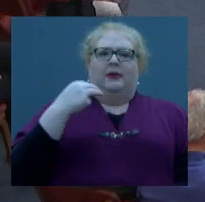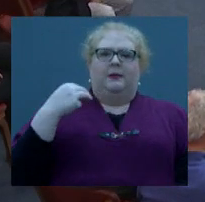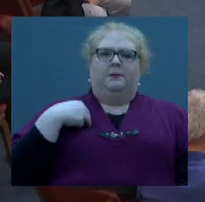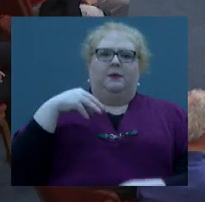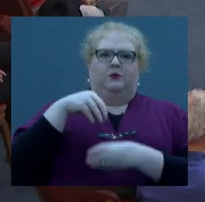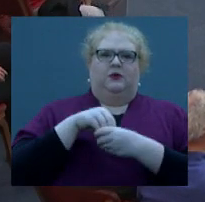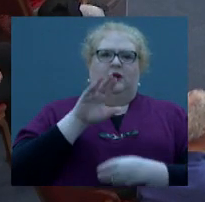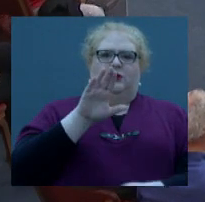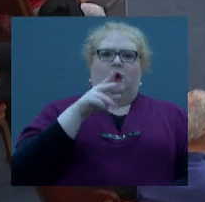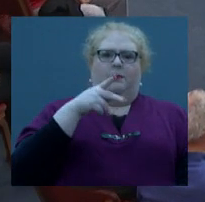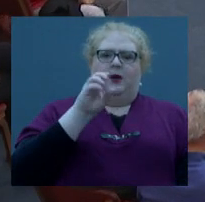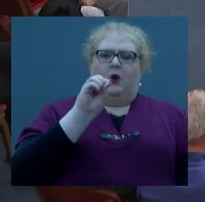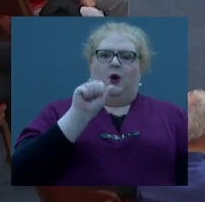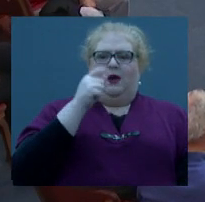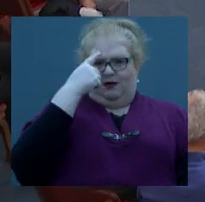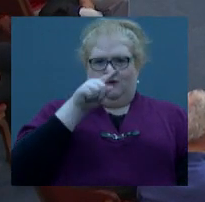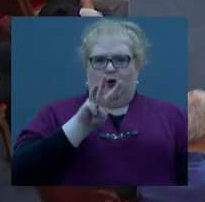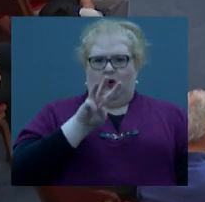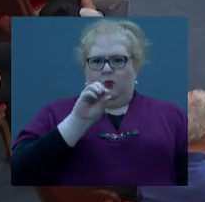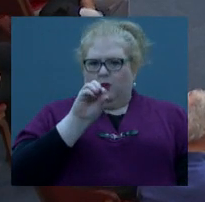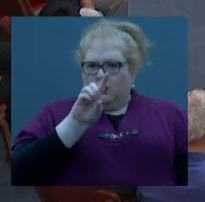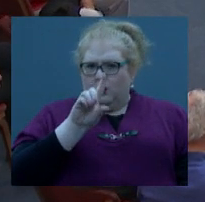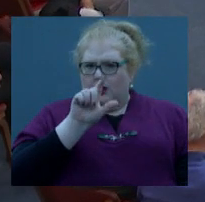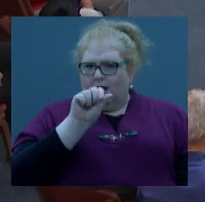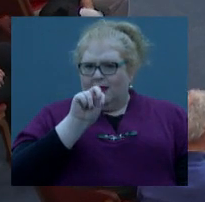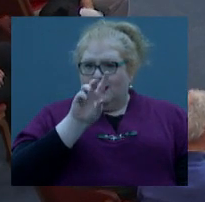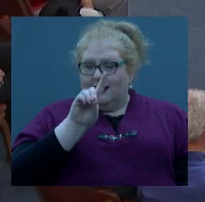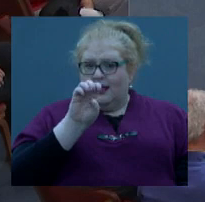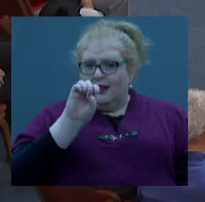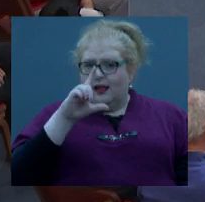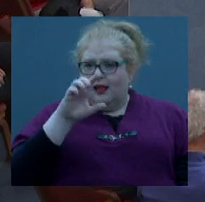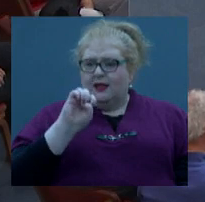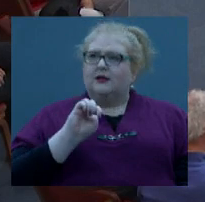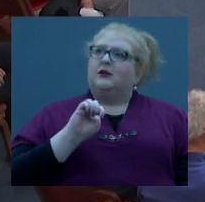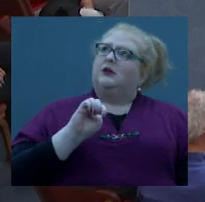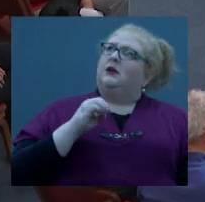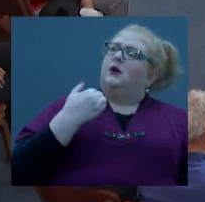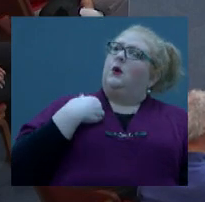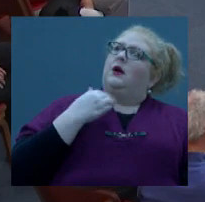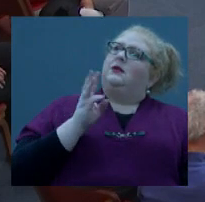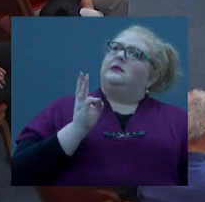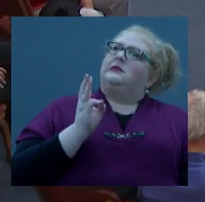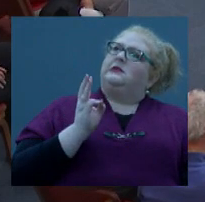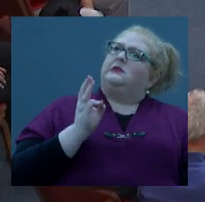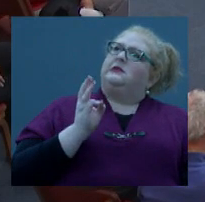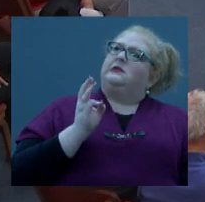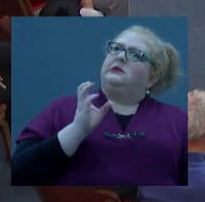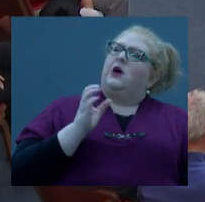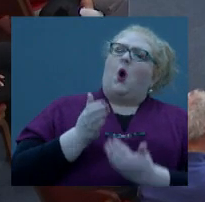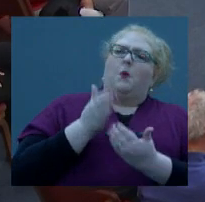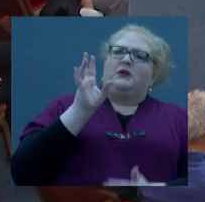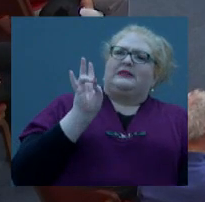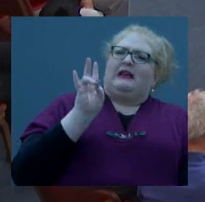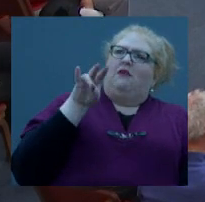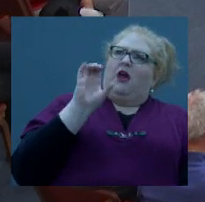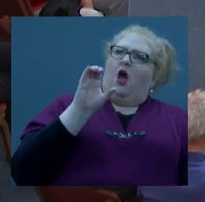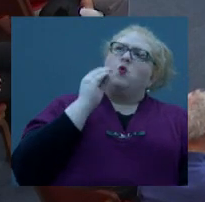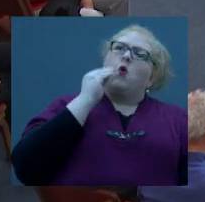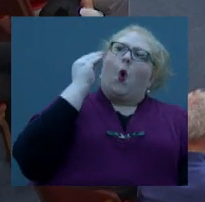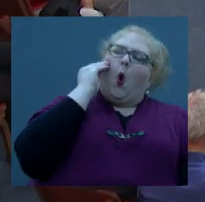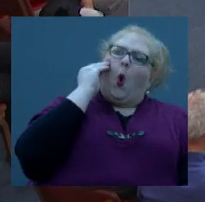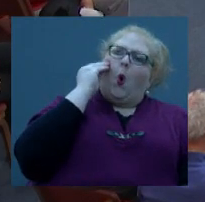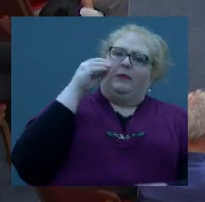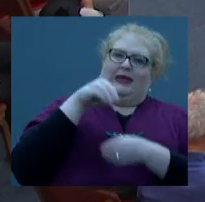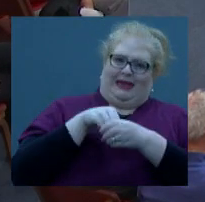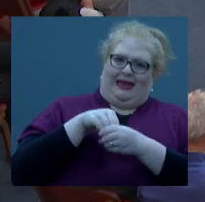in the POA for Woodland Edge, is it? Well, there were 600, almost 700 homes in Woodland's